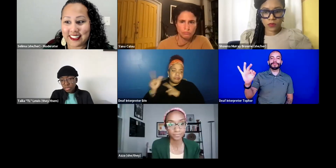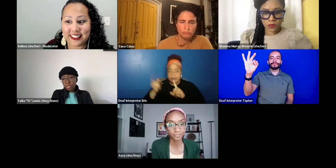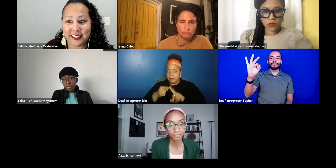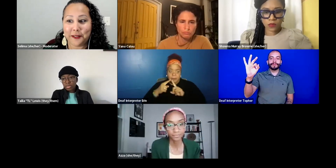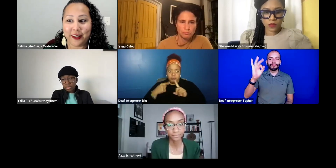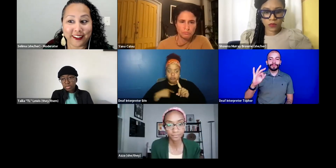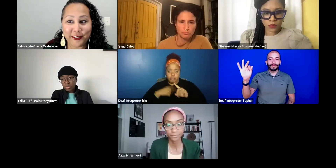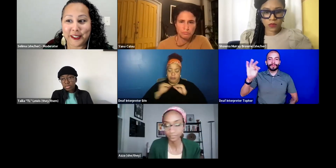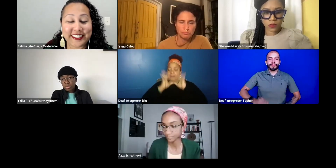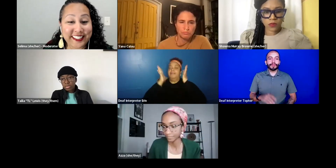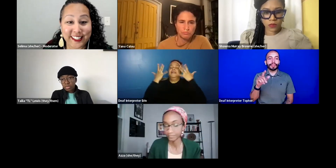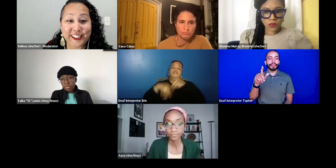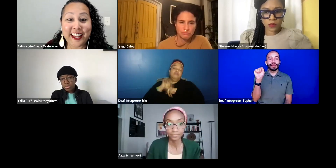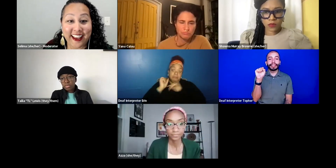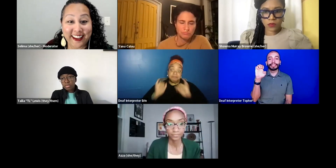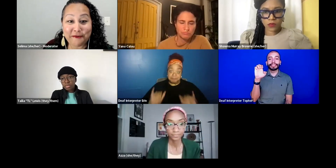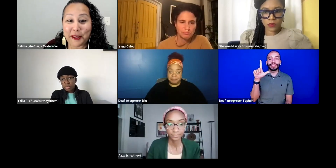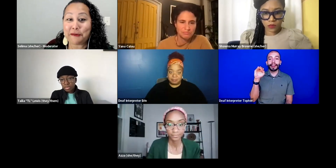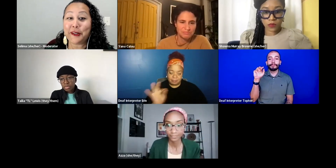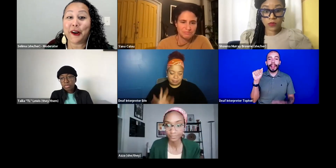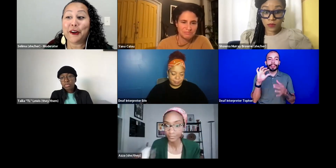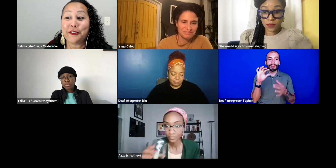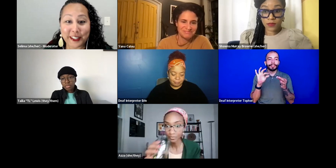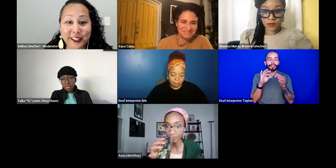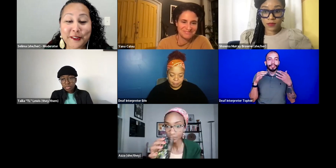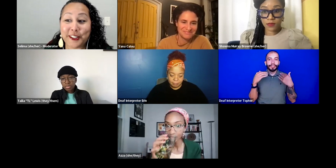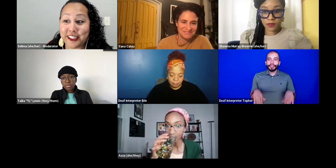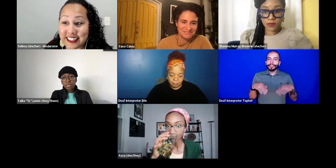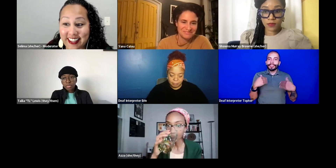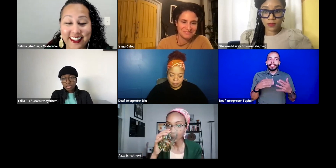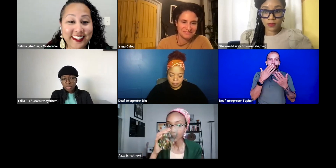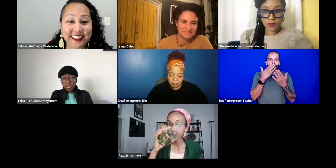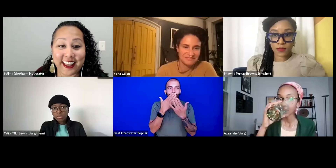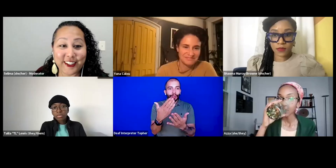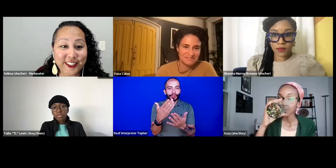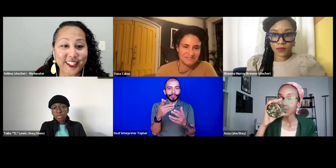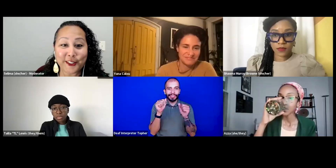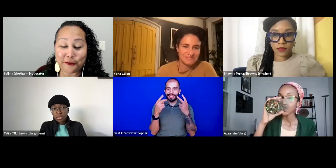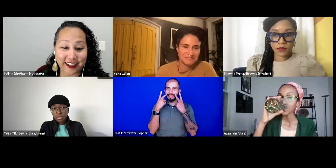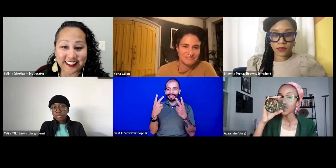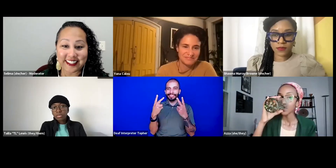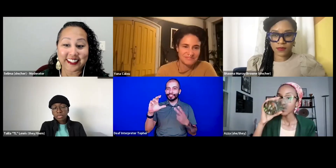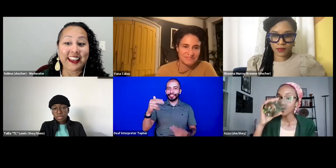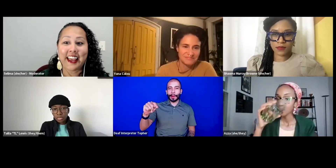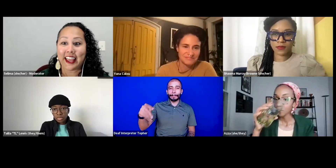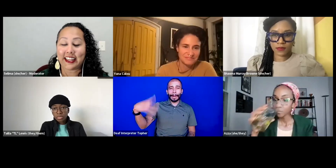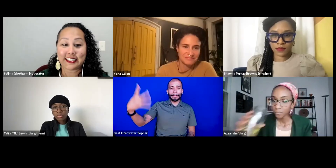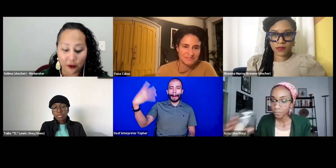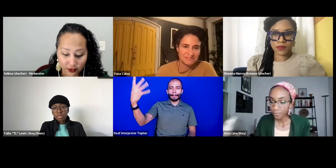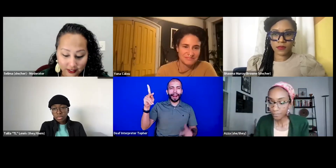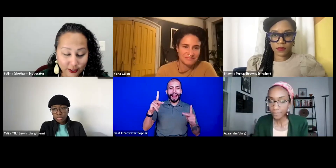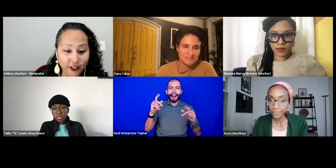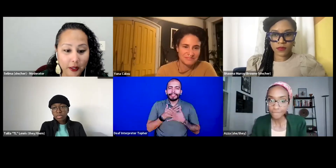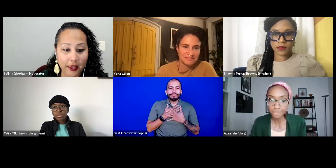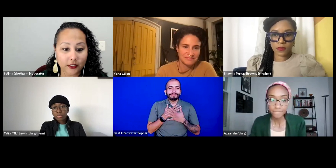Azza. This is Selima. If you can see in the chat, people are feeling what you're saying. The energy is rising. And